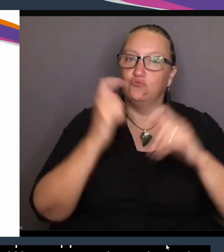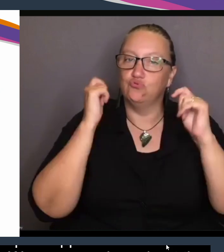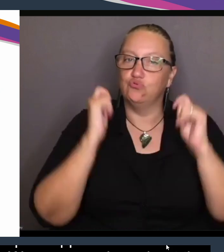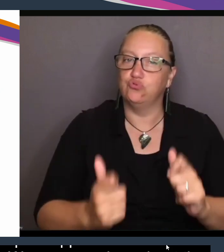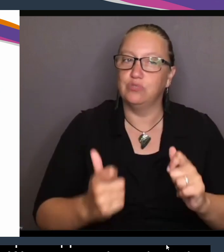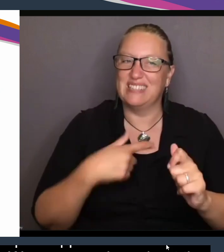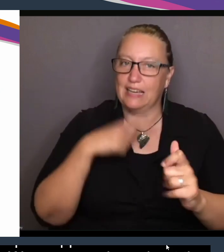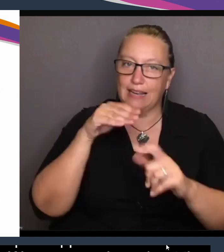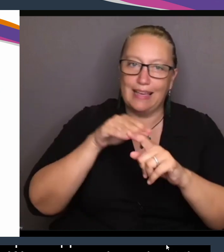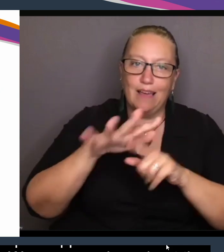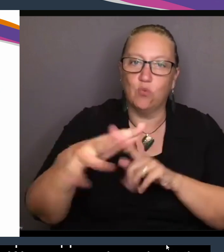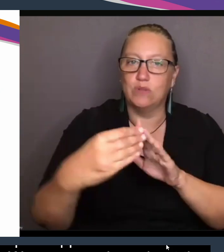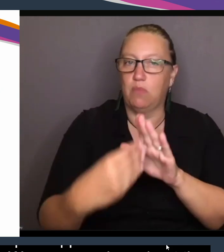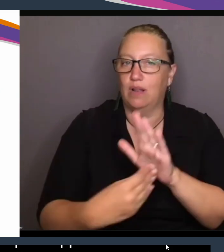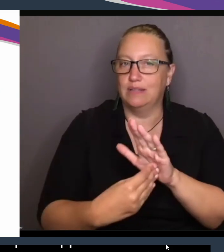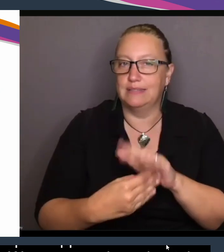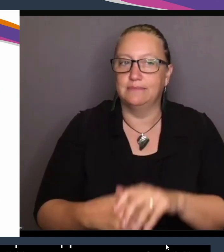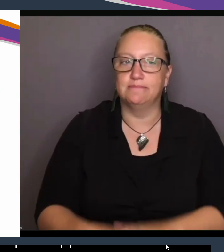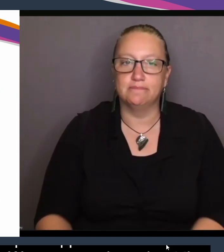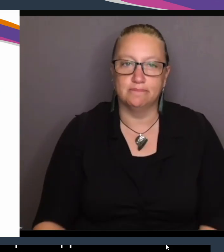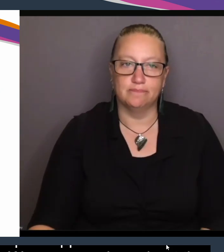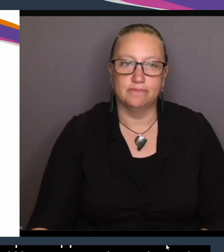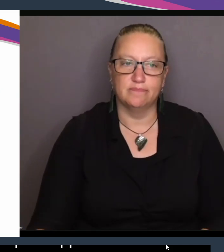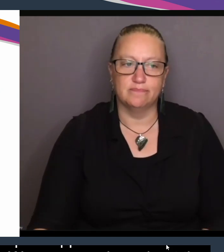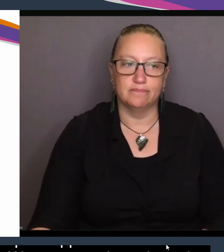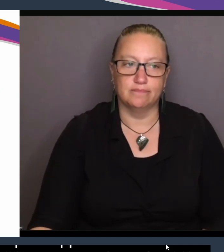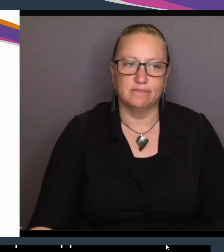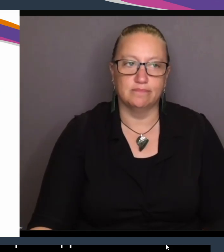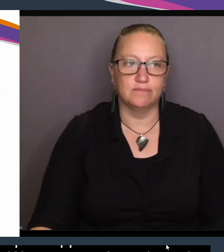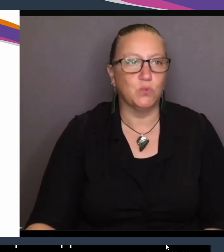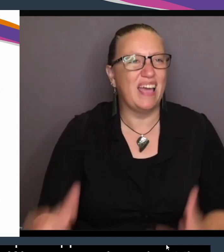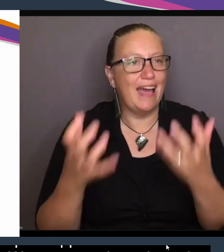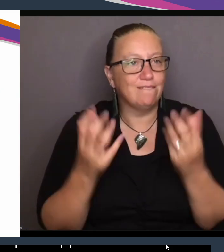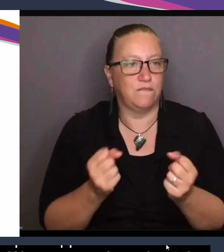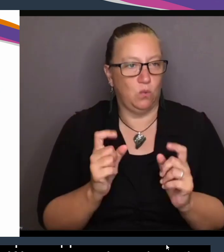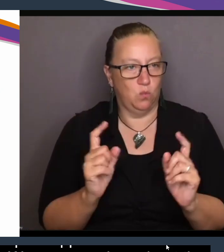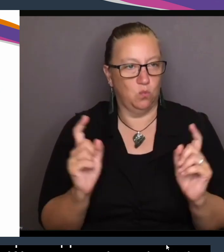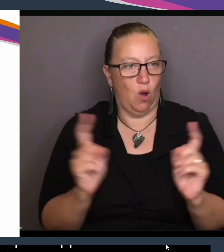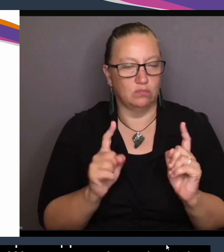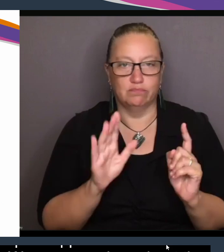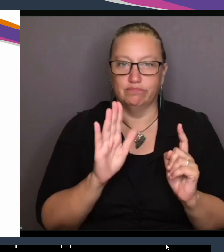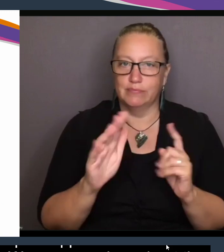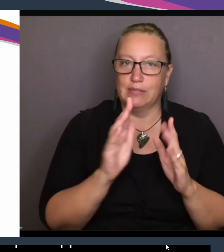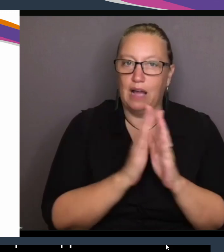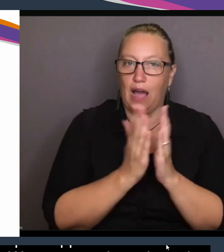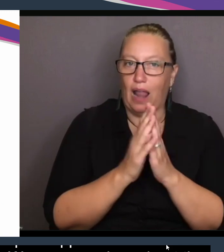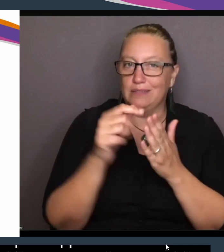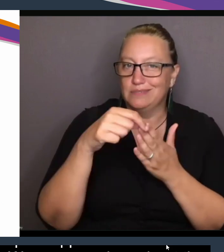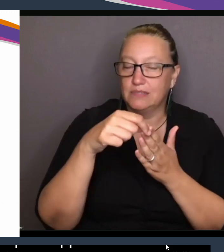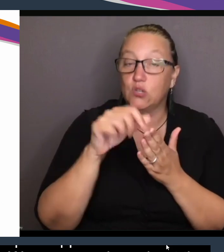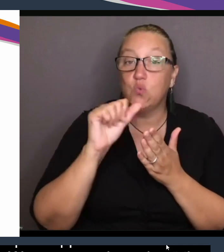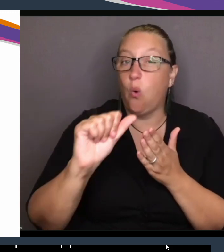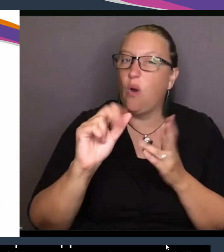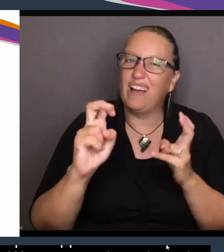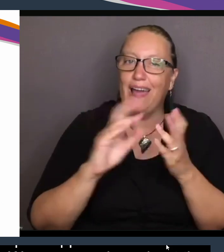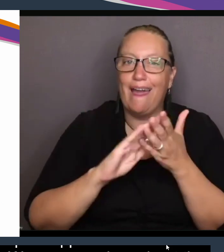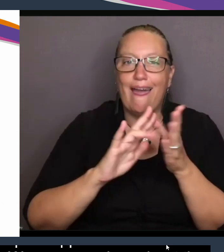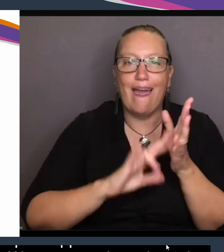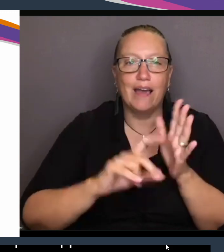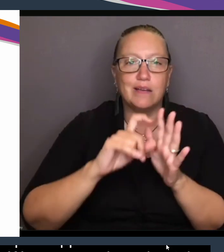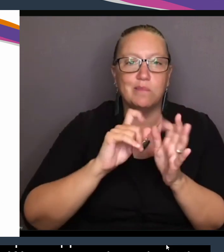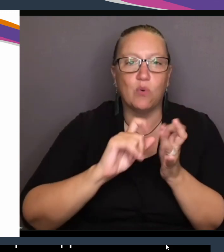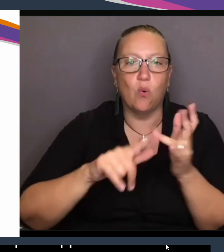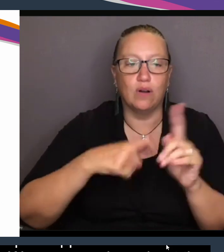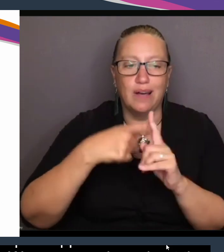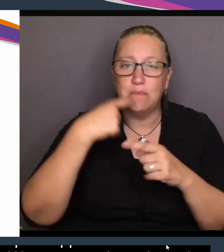So what's in the guidelines? So this is your handbook. And it will be an